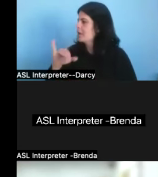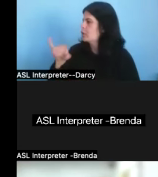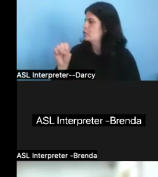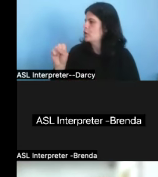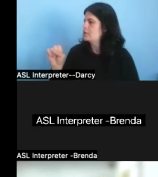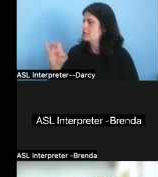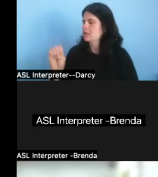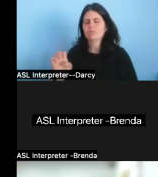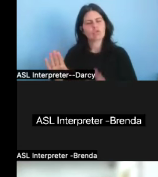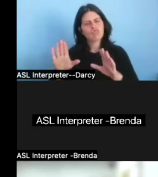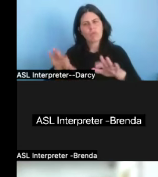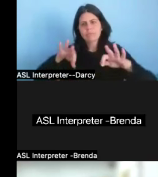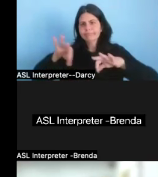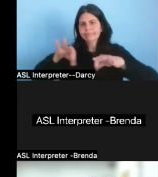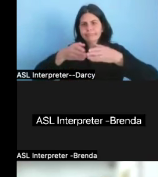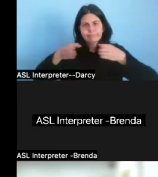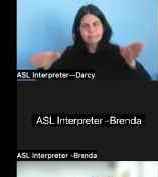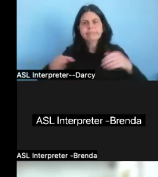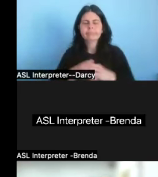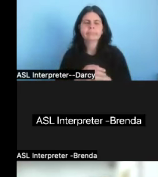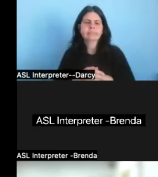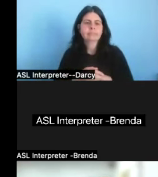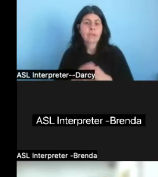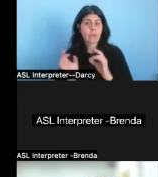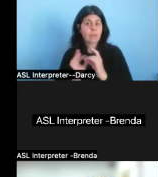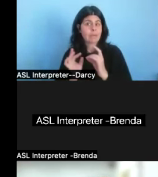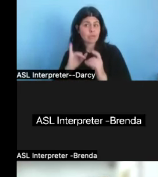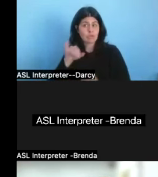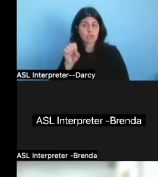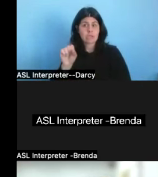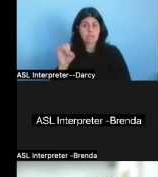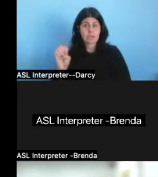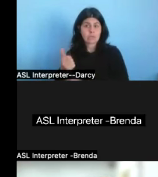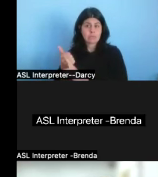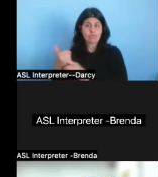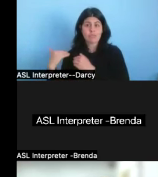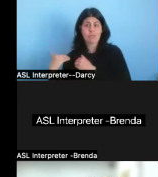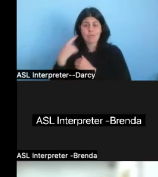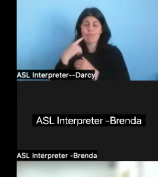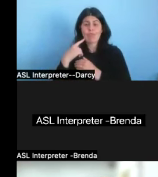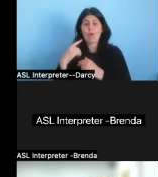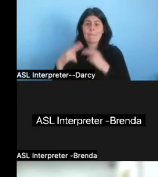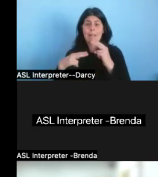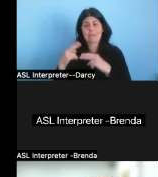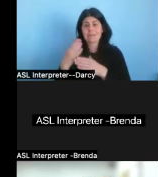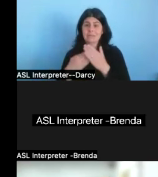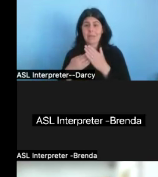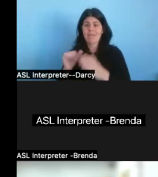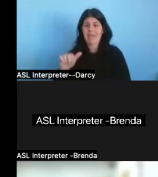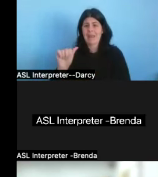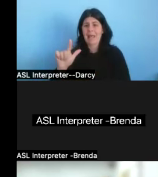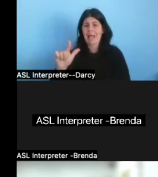great overview. And I will mention that Jesse actually is responsible for building some of those algorithms that